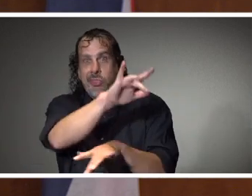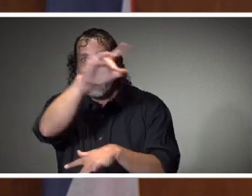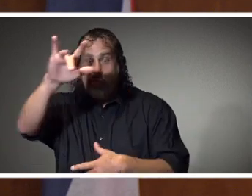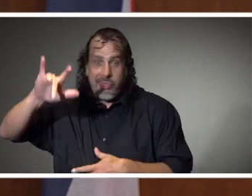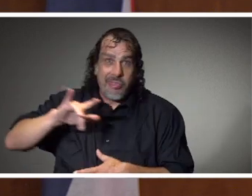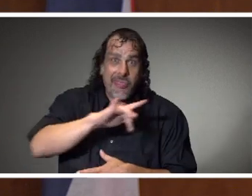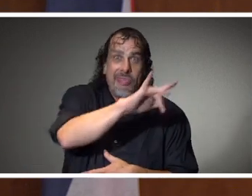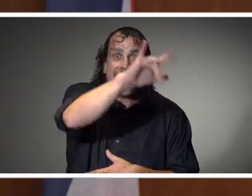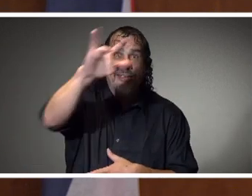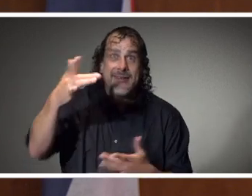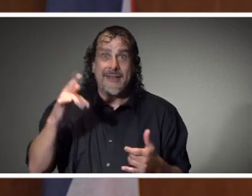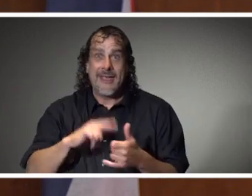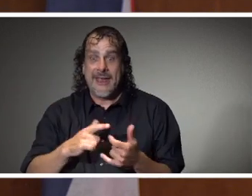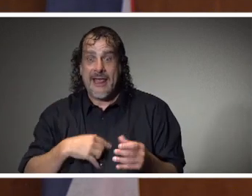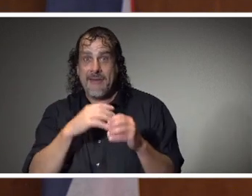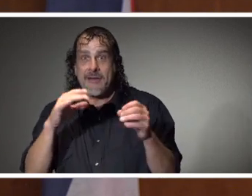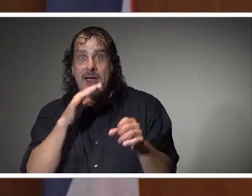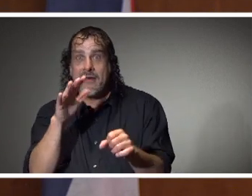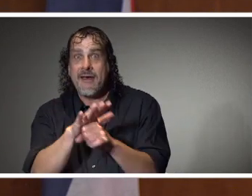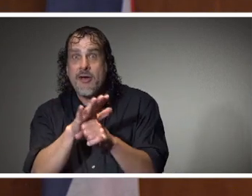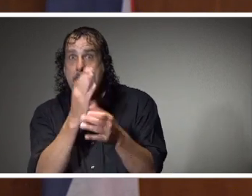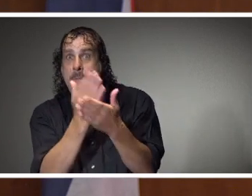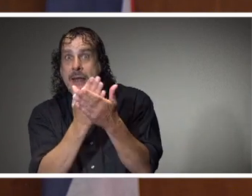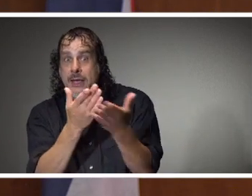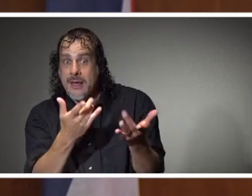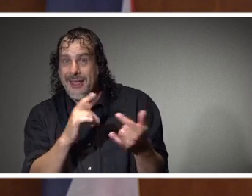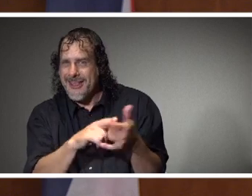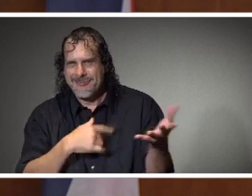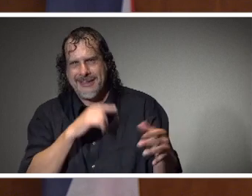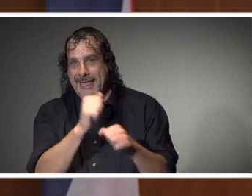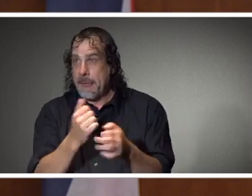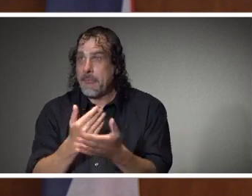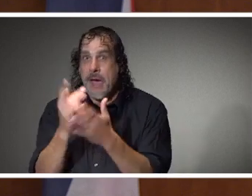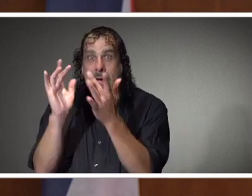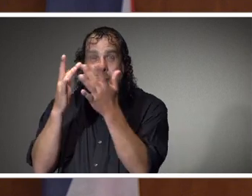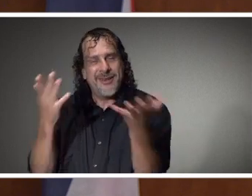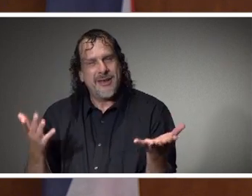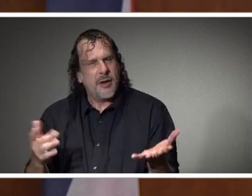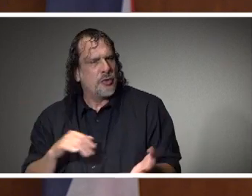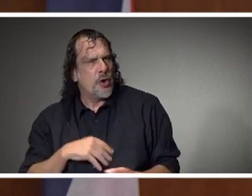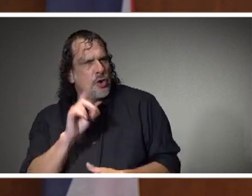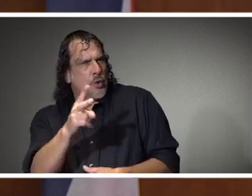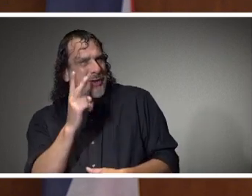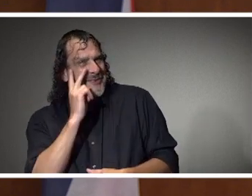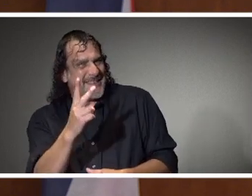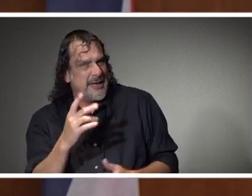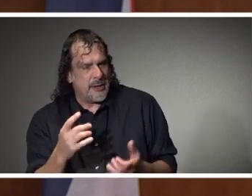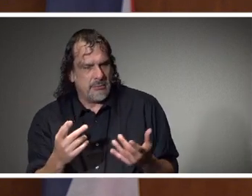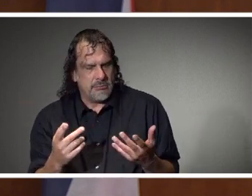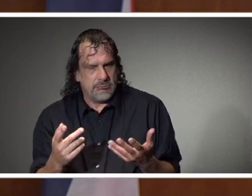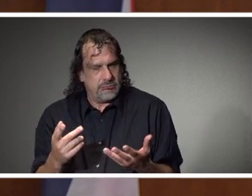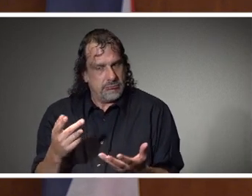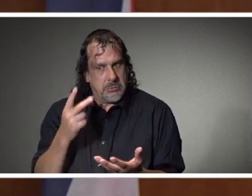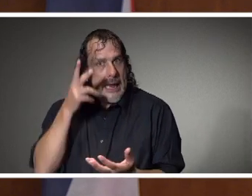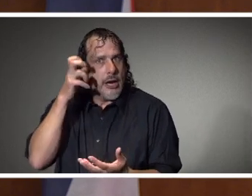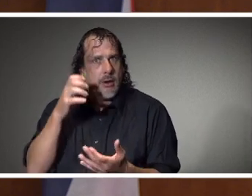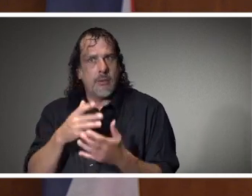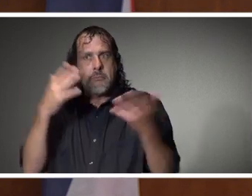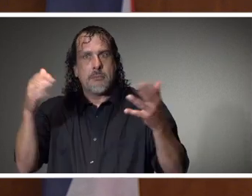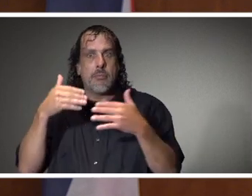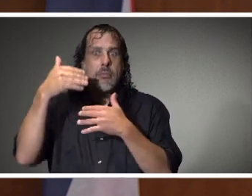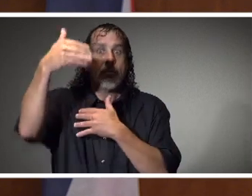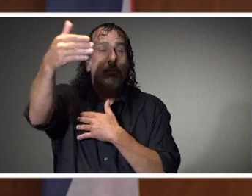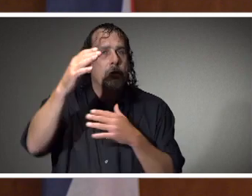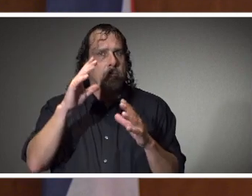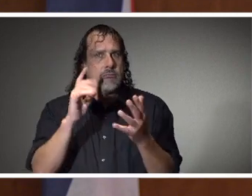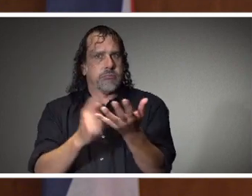have less local funding. And so that's something that I think you'll see and hear a lot of conversations about in the future, because I